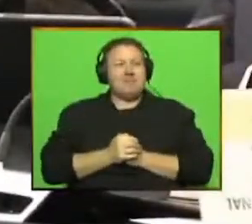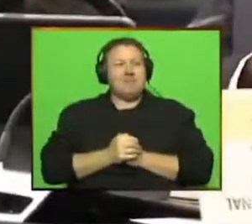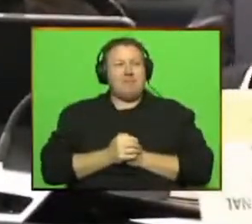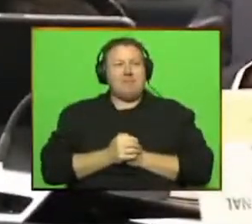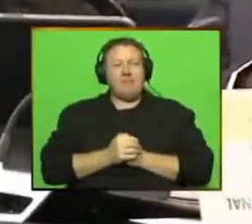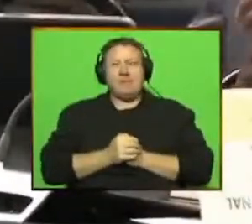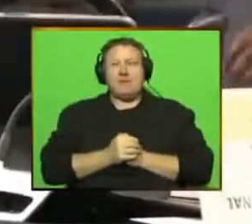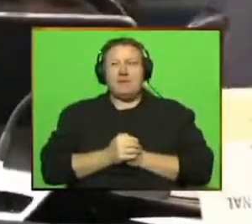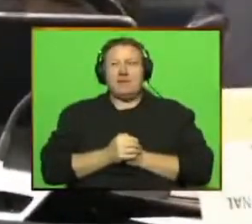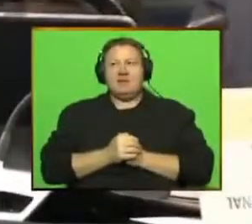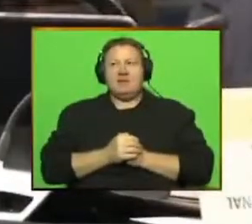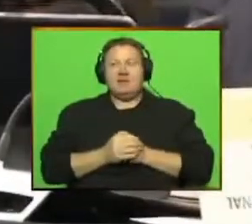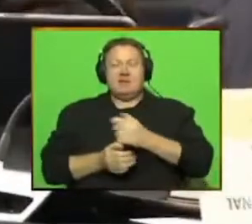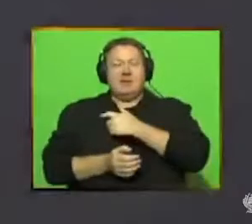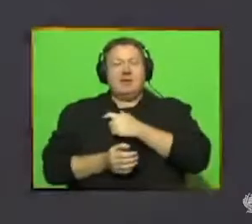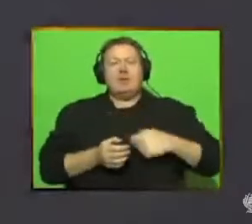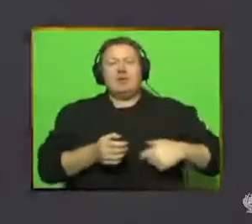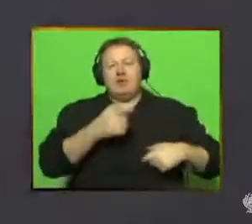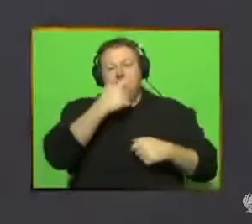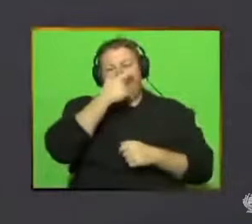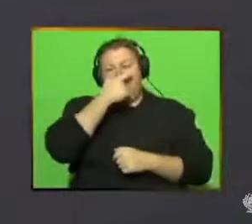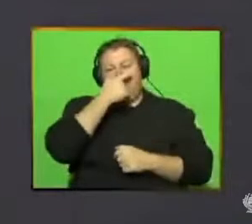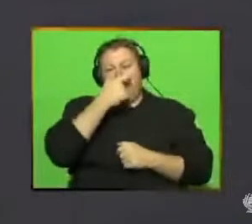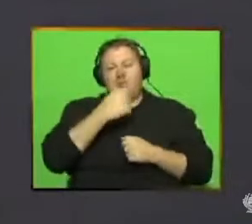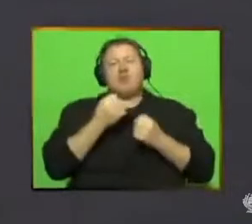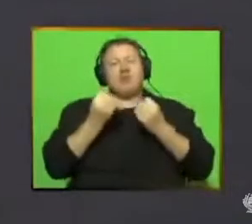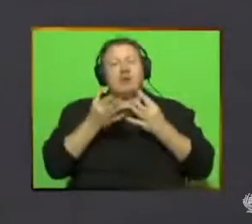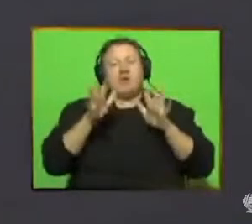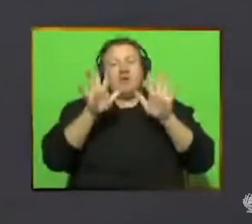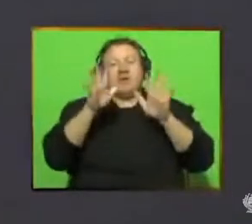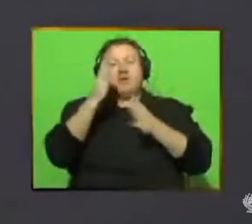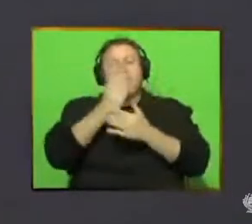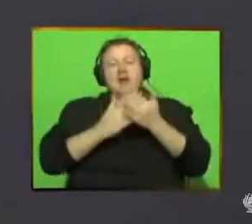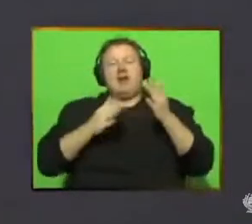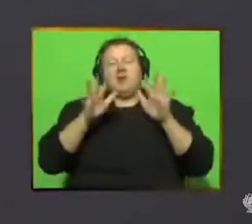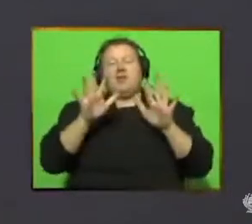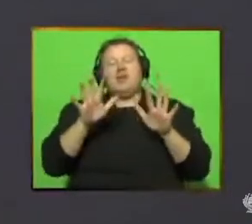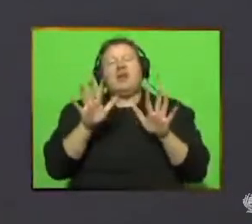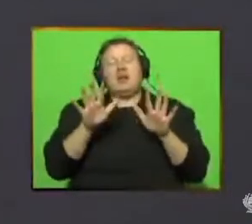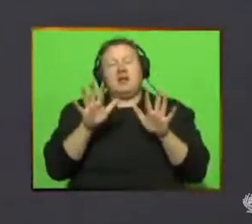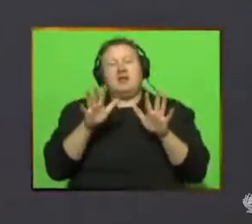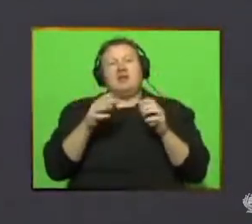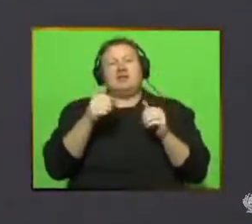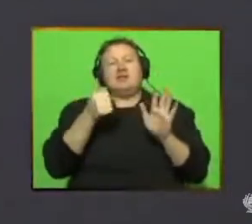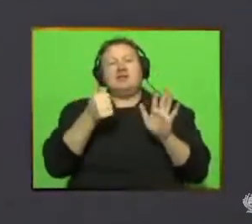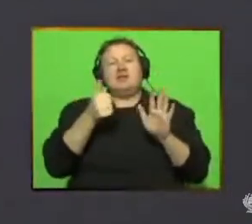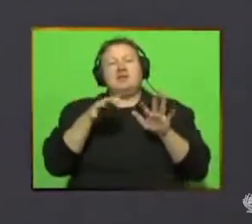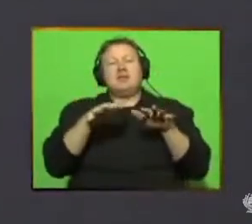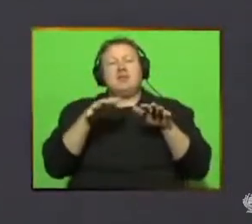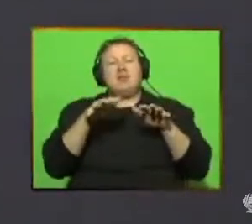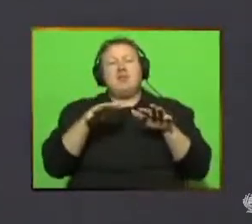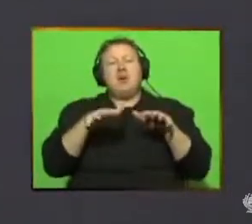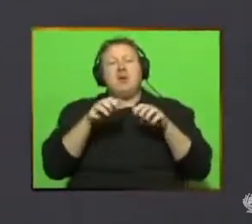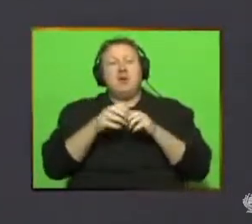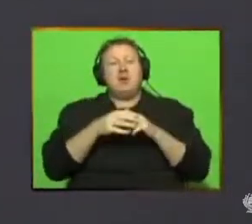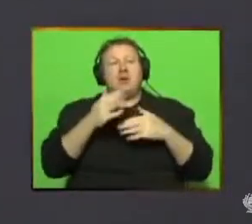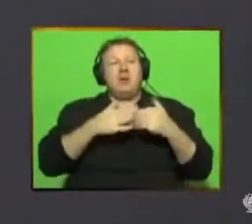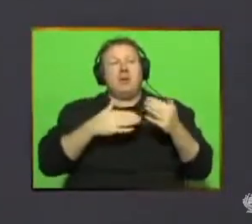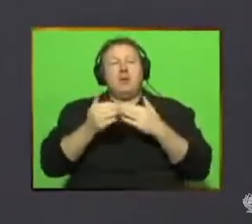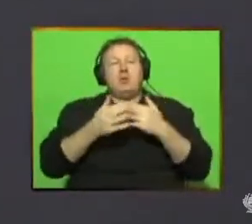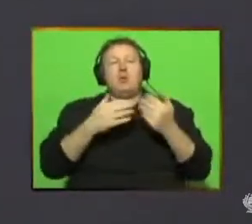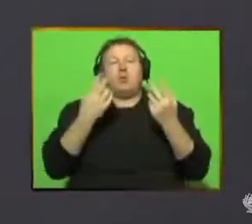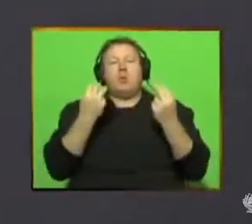I did give President Ramaphosa 10 out of 10 in the 6th Parliament for building a new